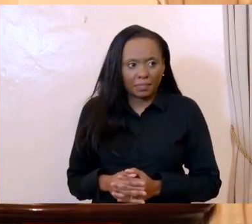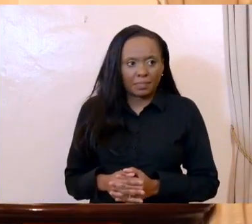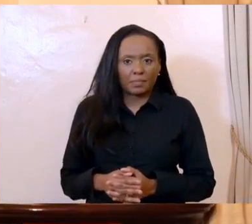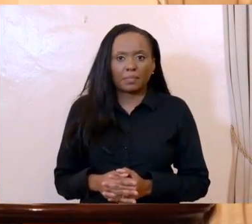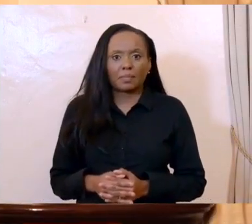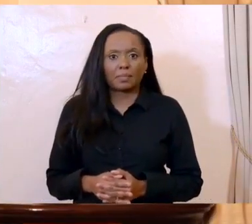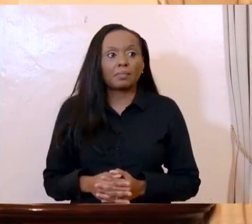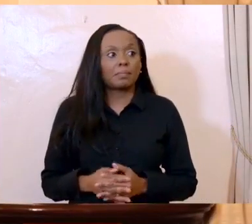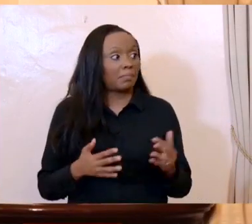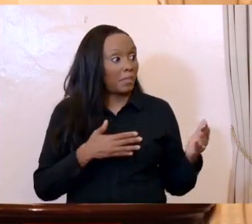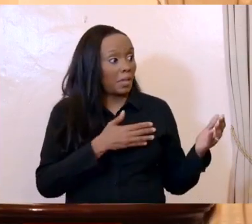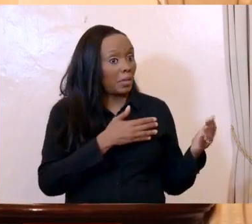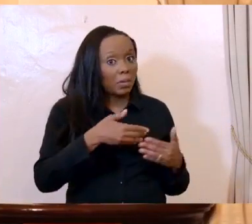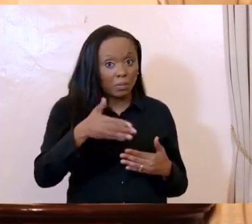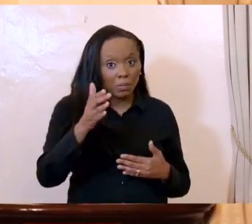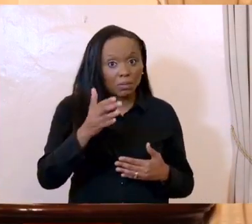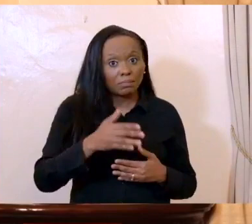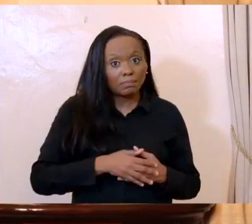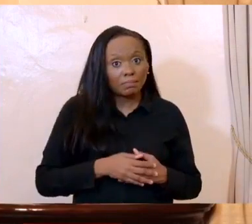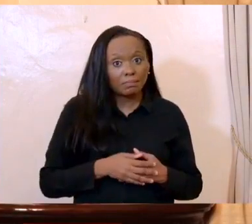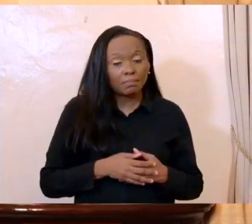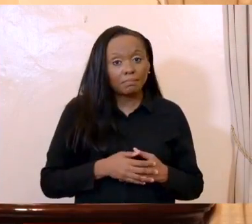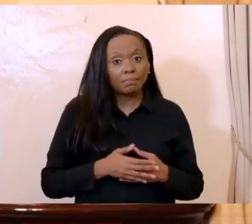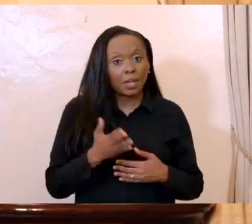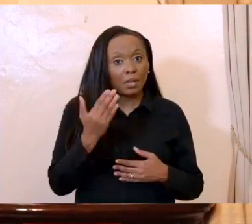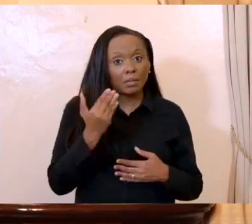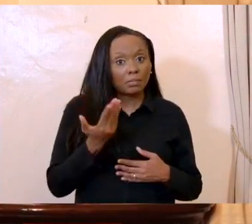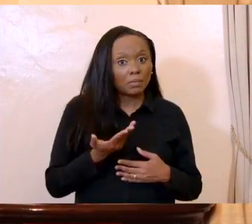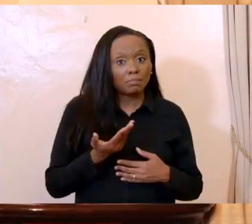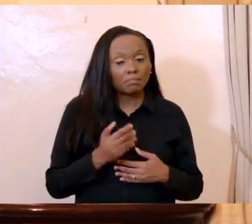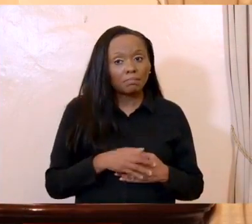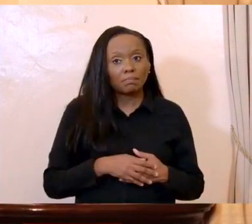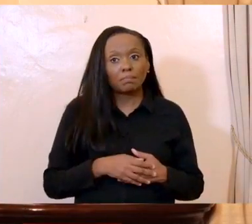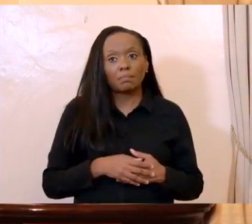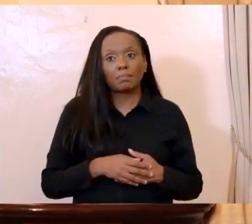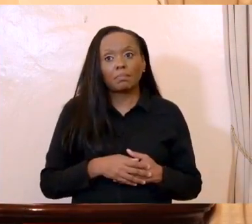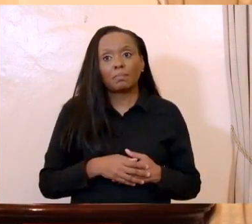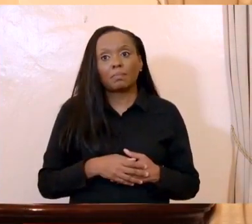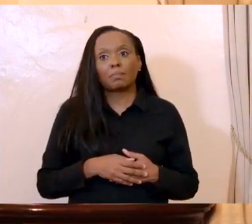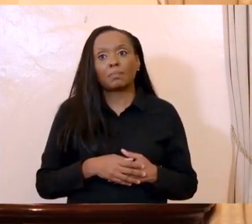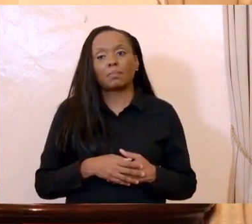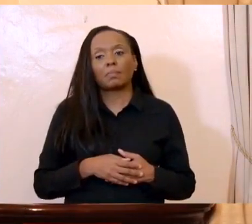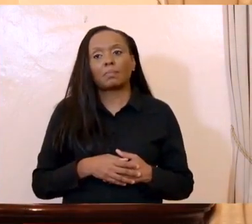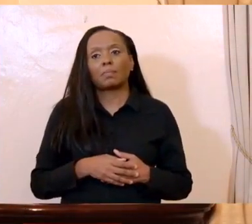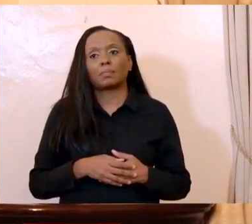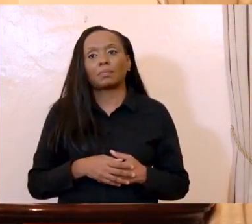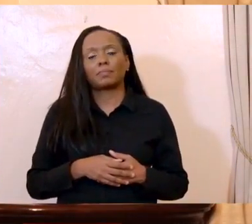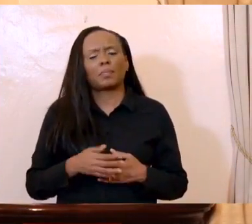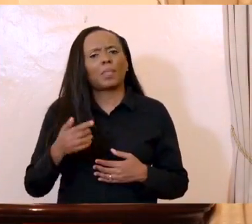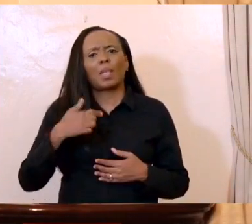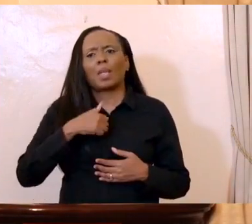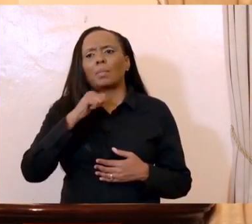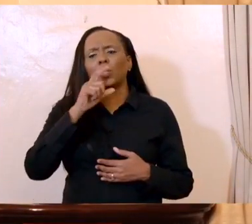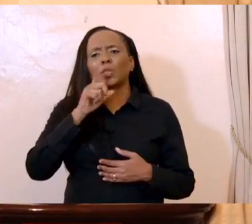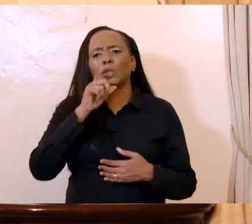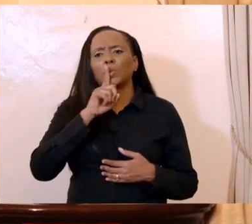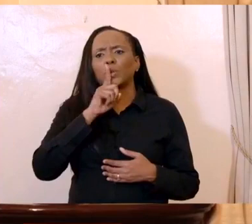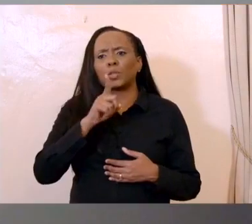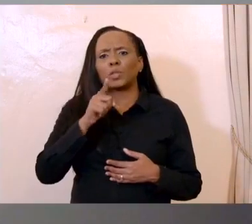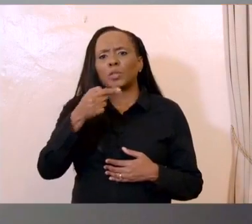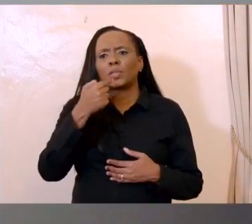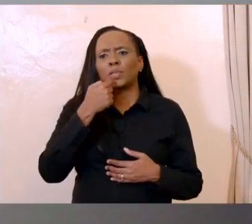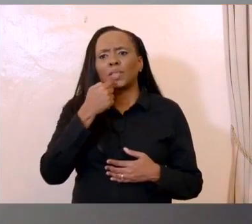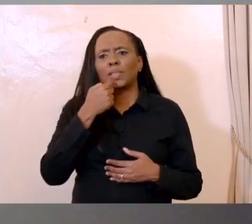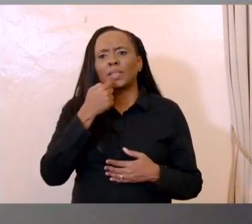Go ahead. Yes, Minister Abrams. I'm not sure if I heard you correctly when you said that you had 99